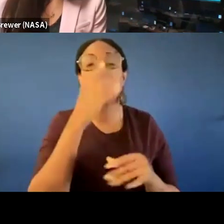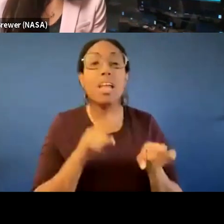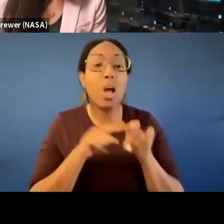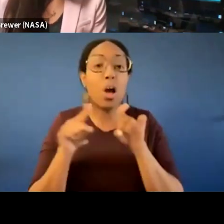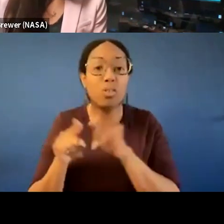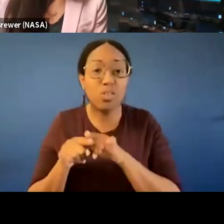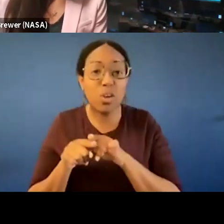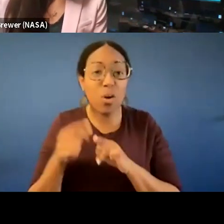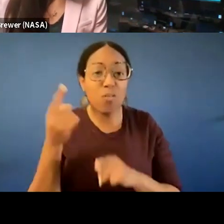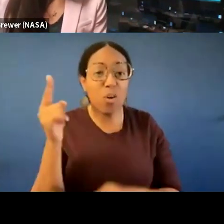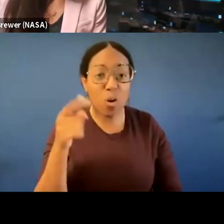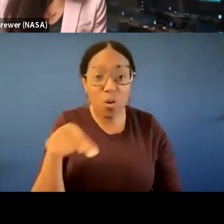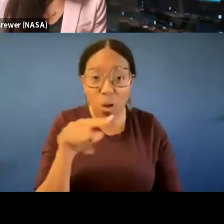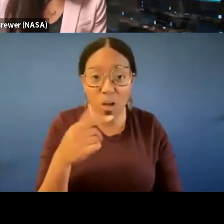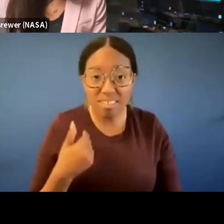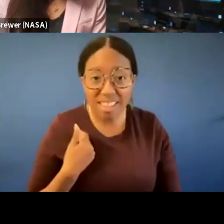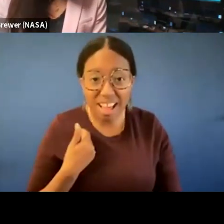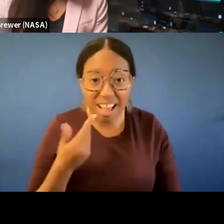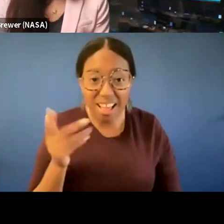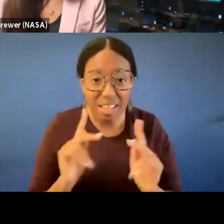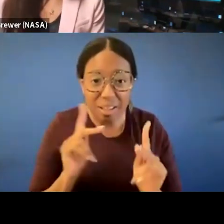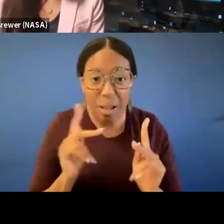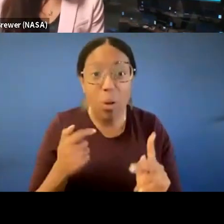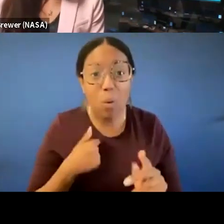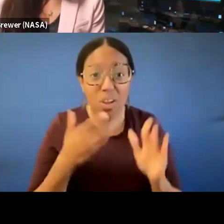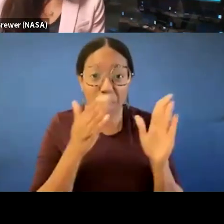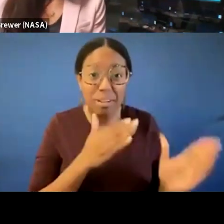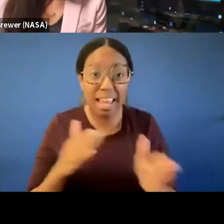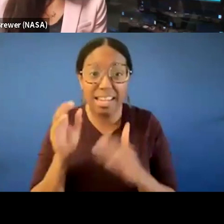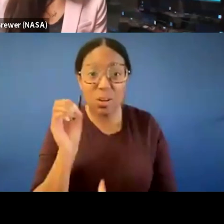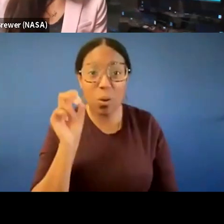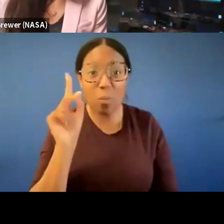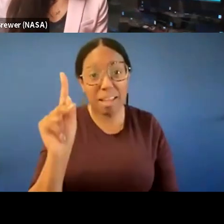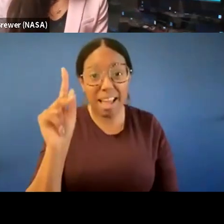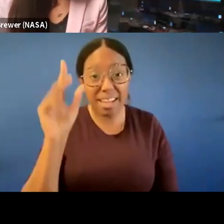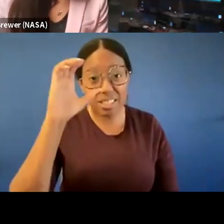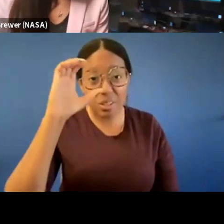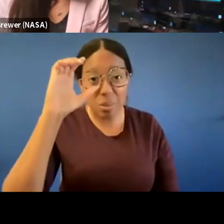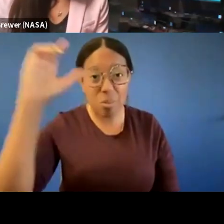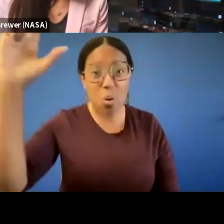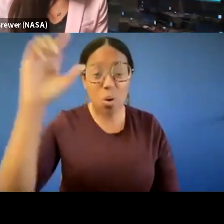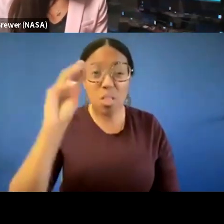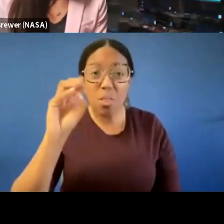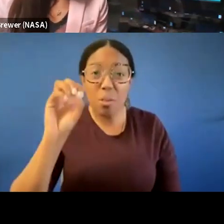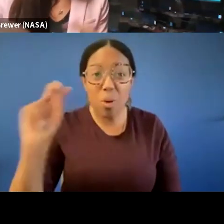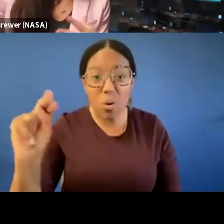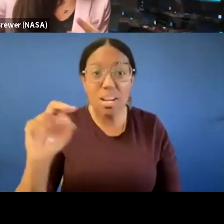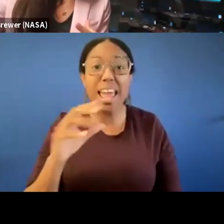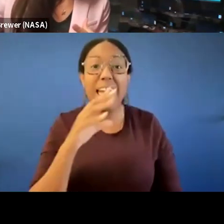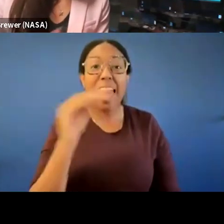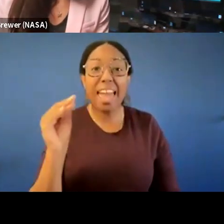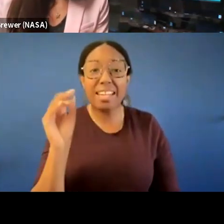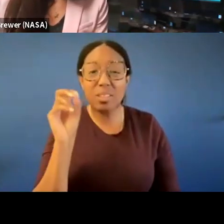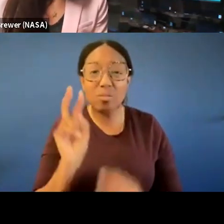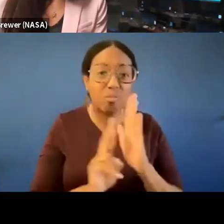that are tied in right now, is we are planning to go back to the moon and we're planning to go to Mars. And so I also get to work on projects that are looking